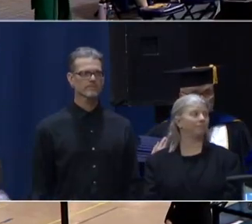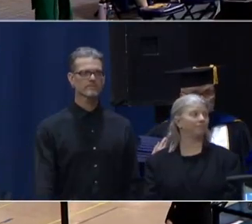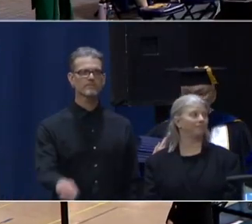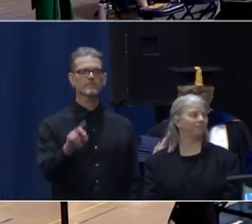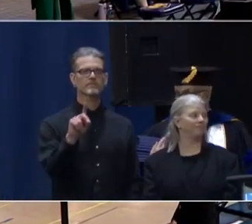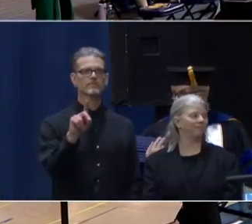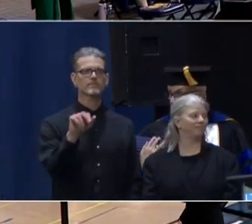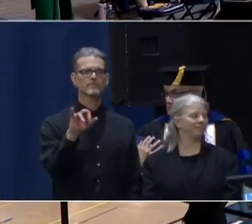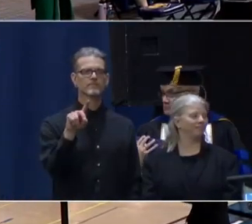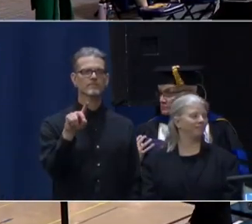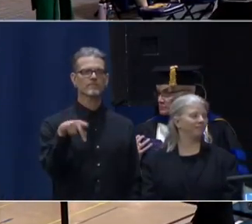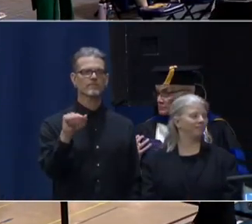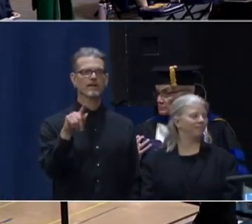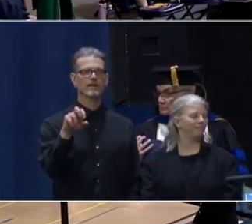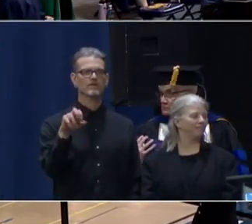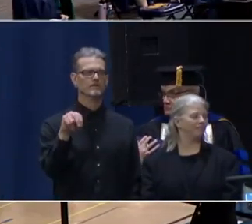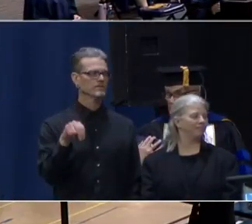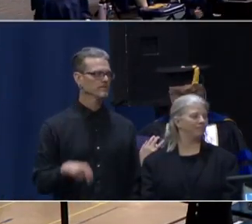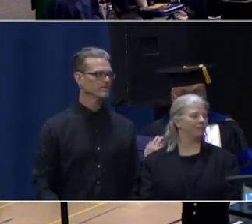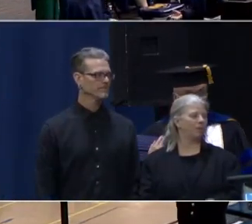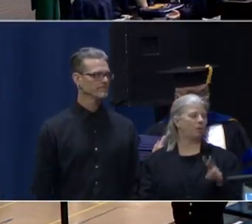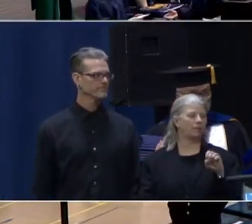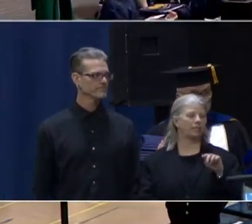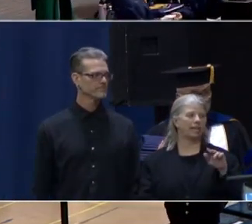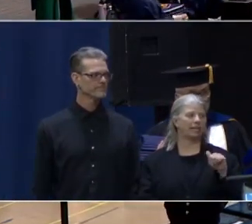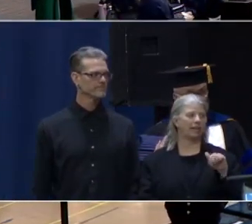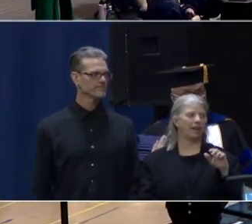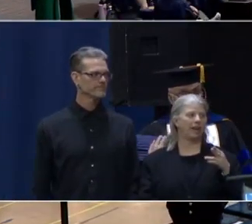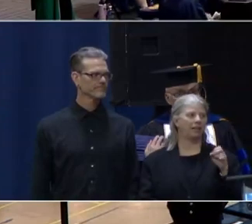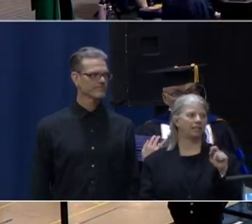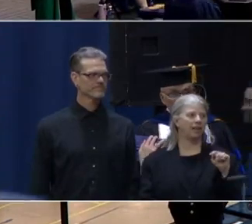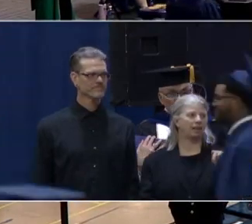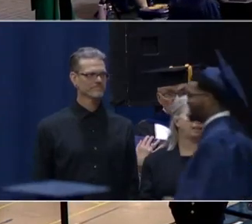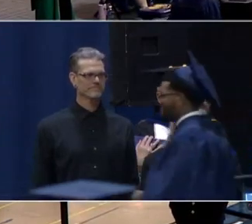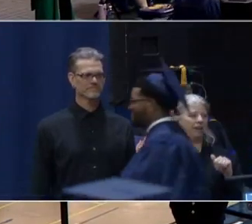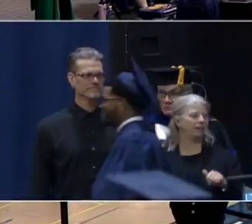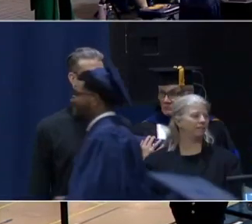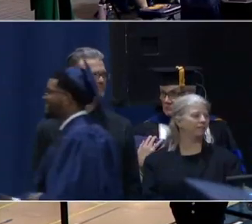David Patterson. Wasera Bahata.